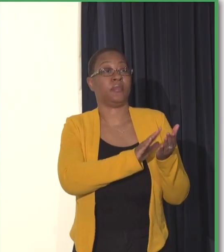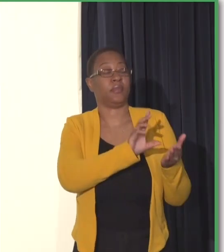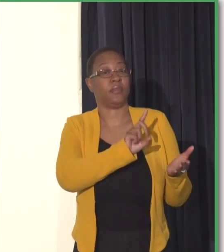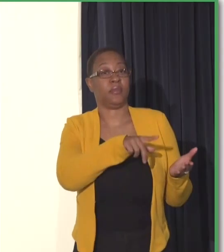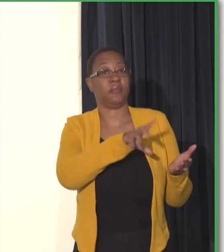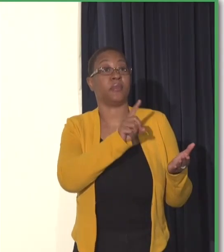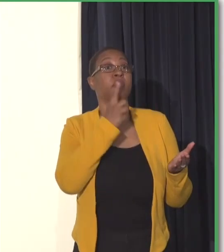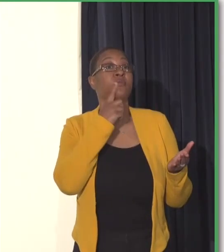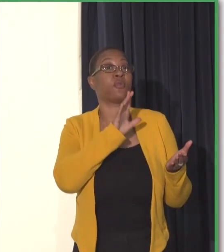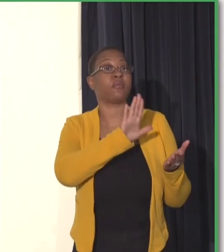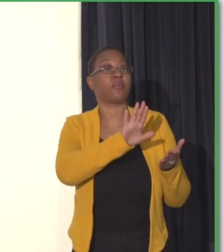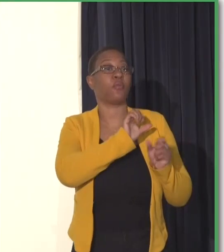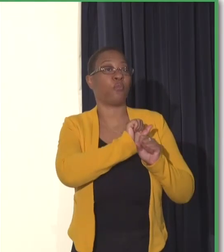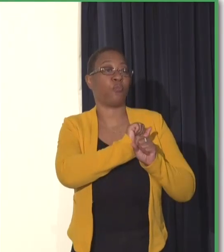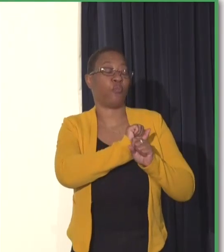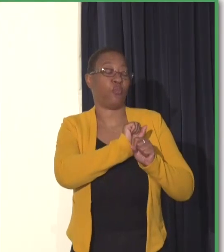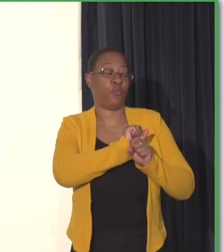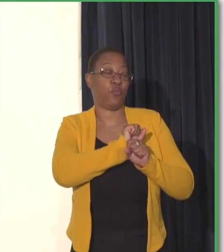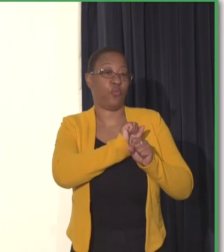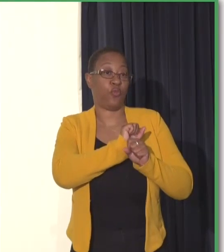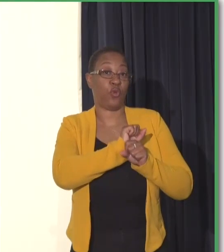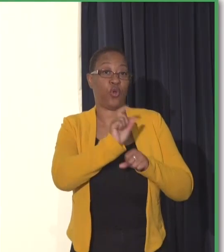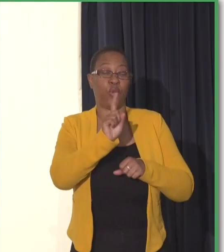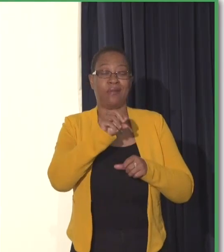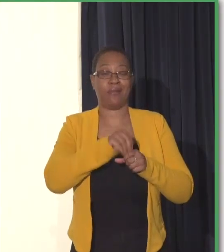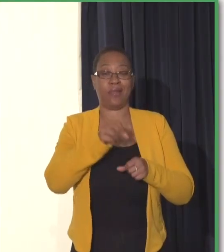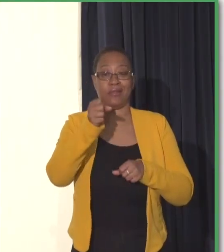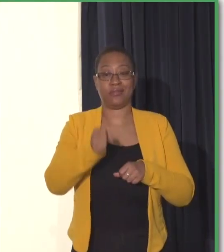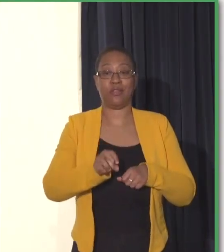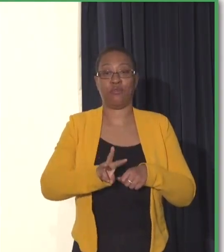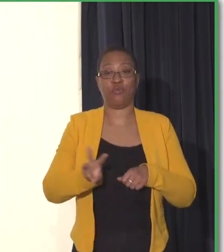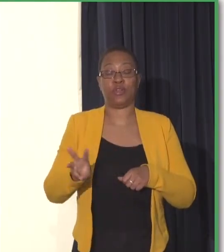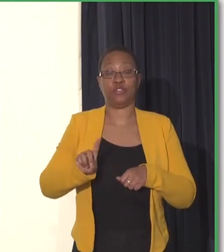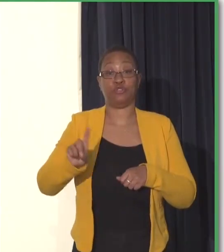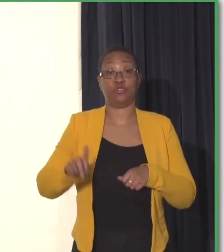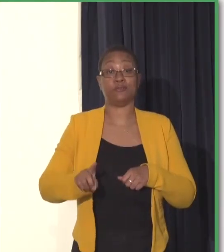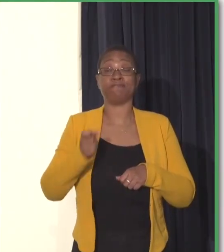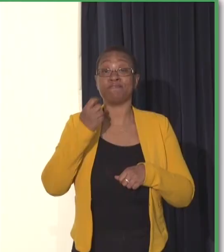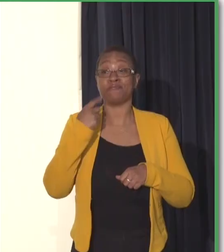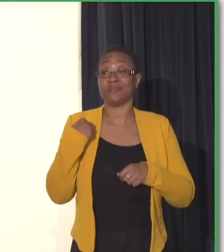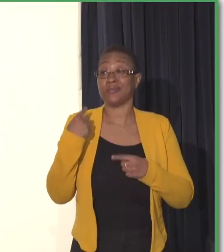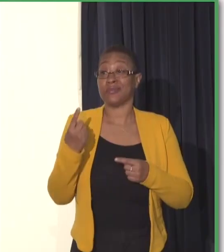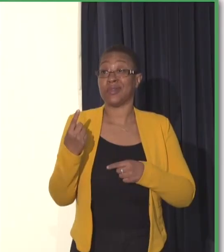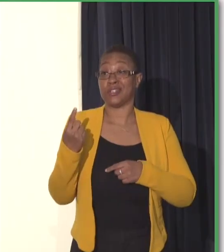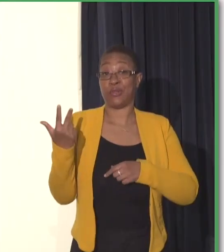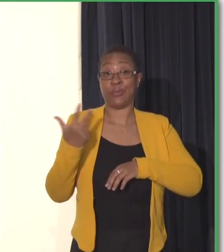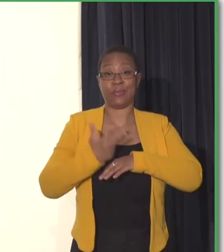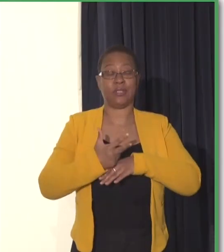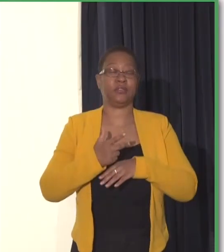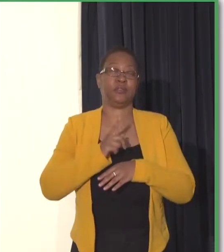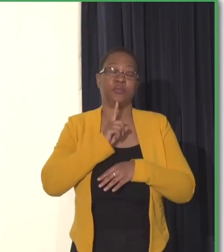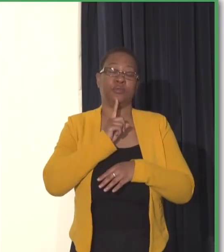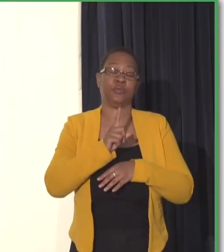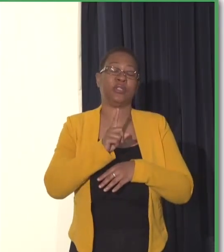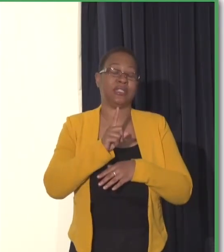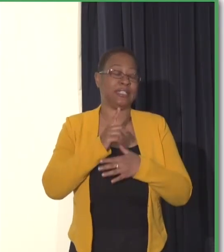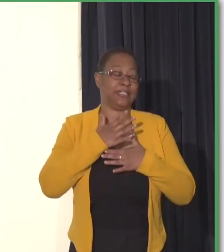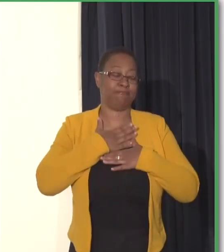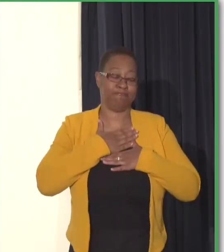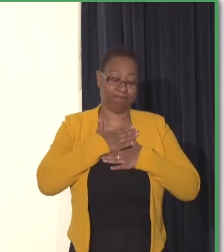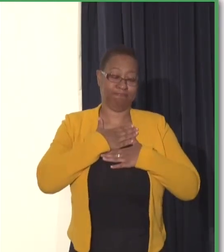for their work in Southwest Detroit. These past few days, it has just been